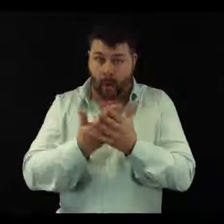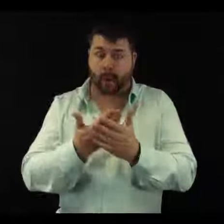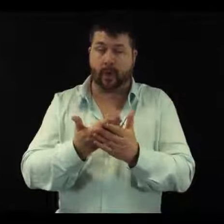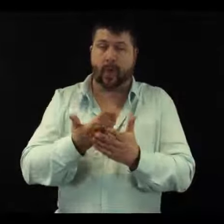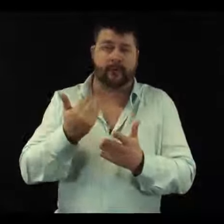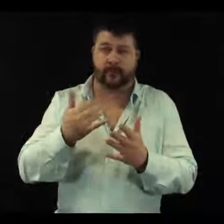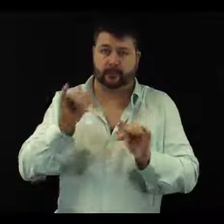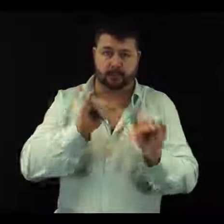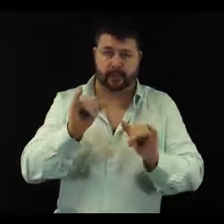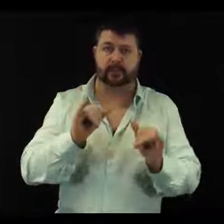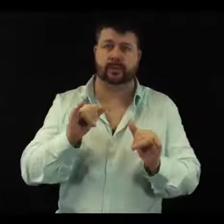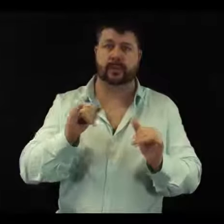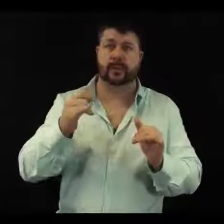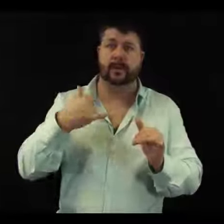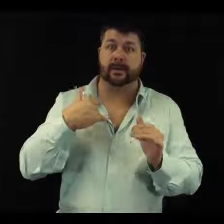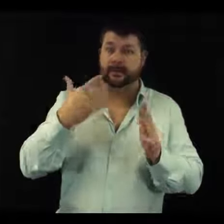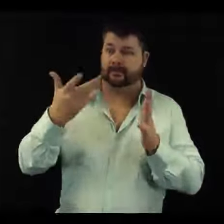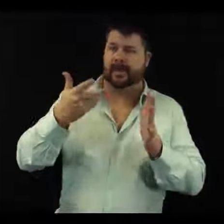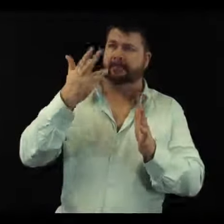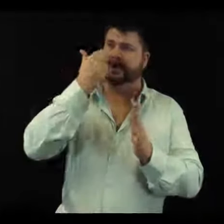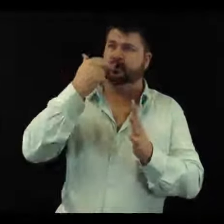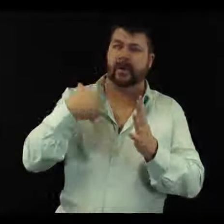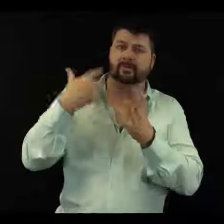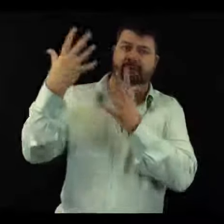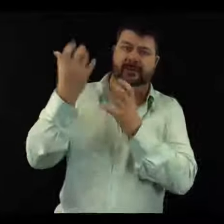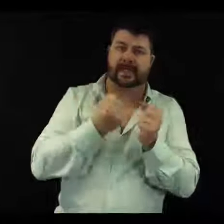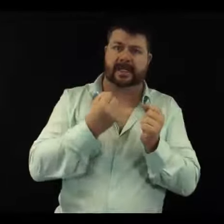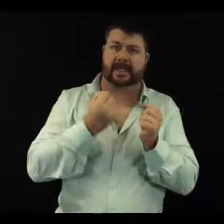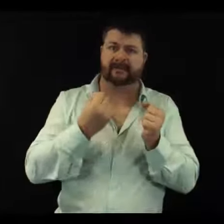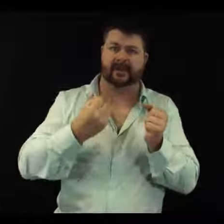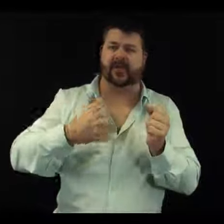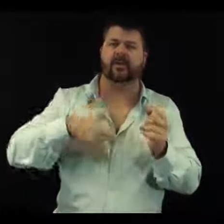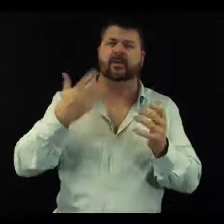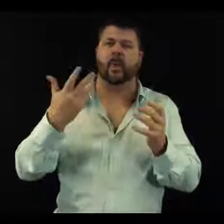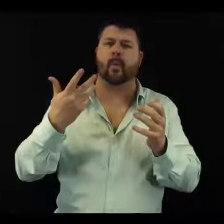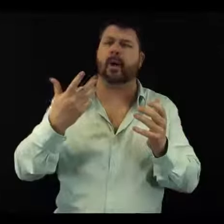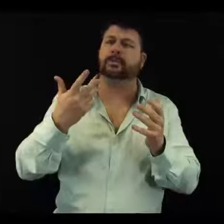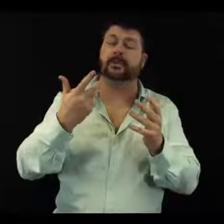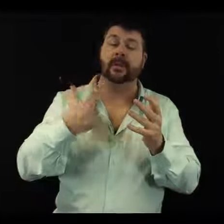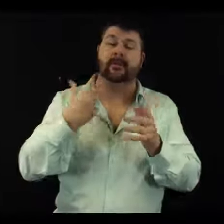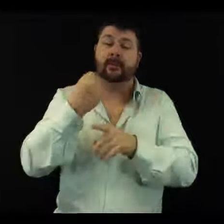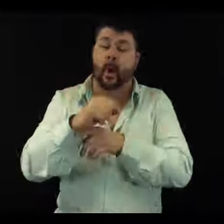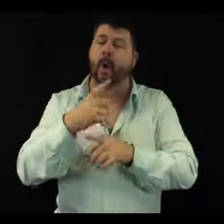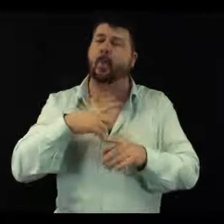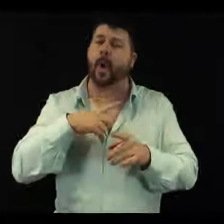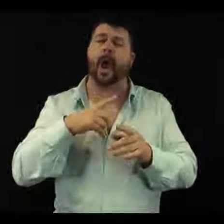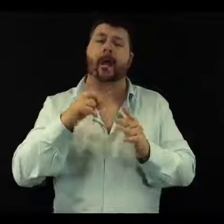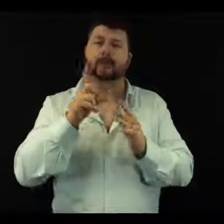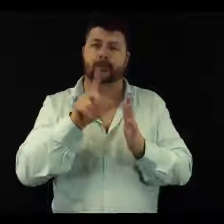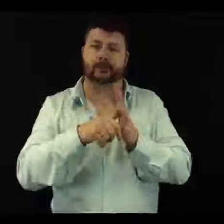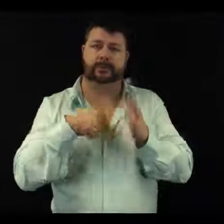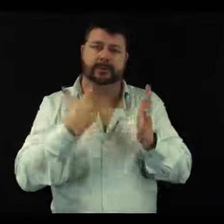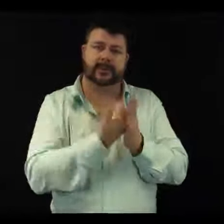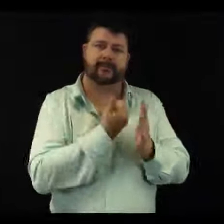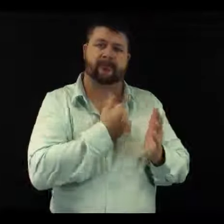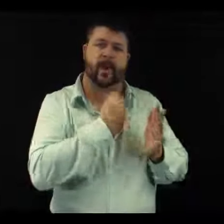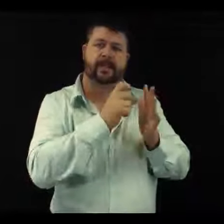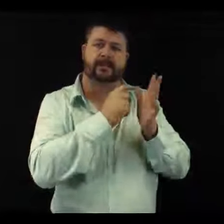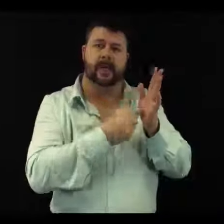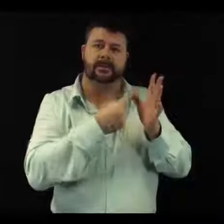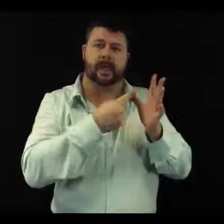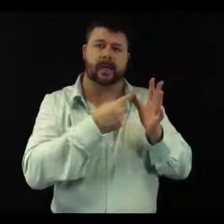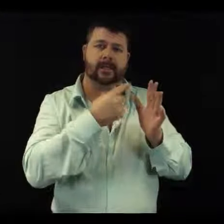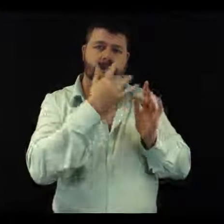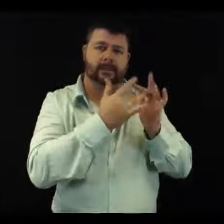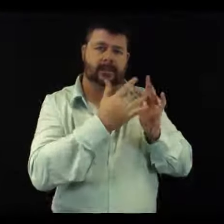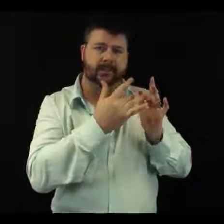load images automatically when someone sends them to you via email. This can chew through your download quota when enabled and someone sends